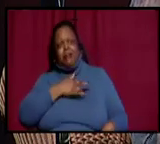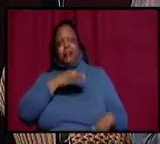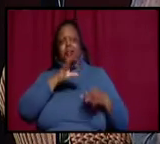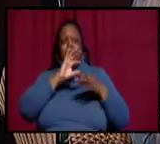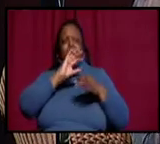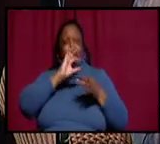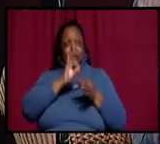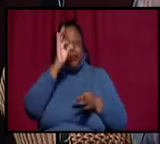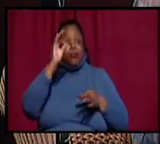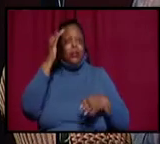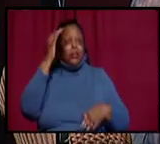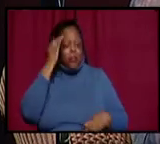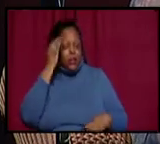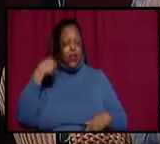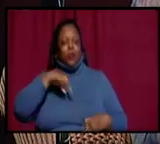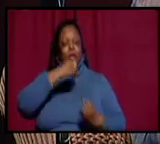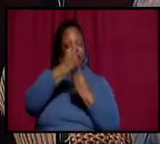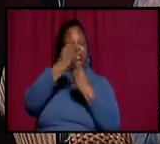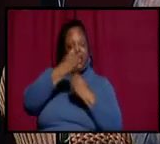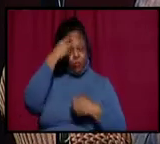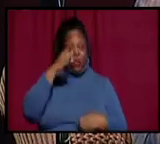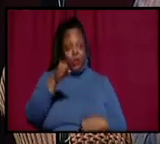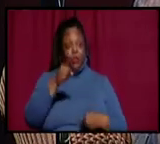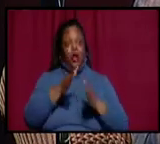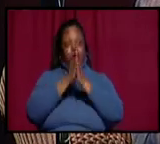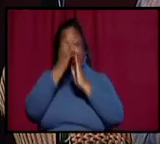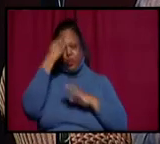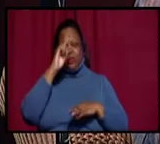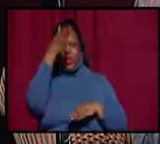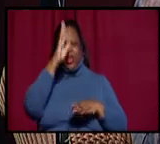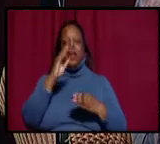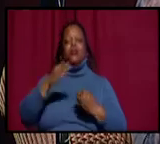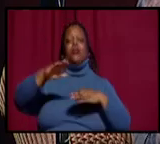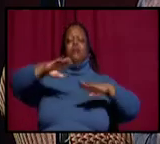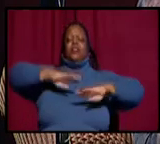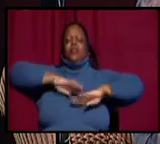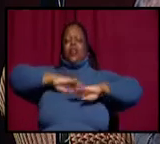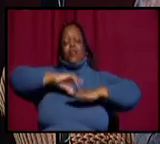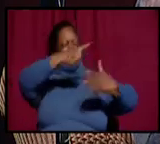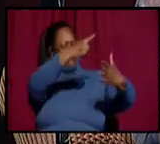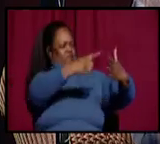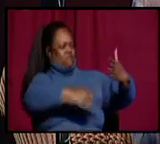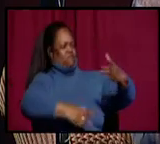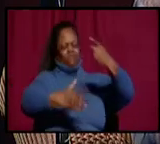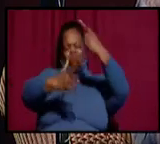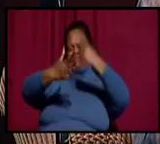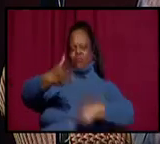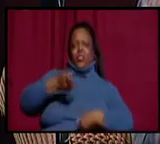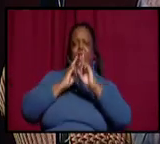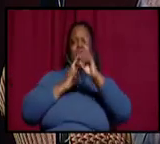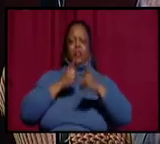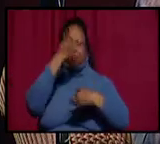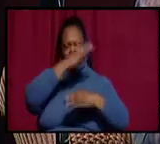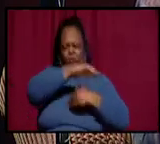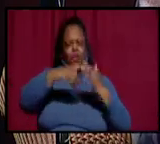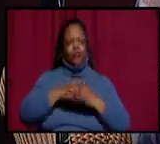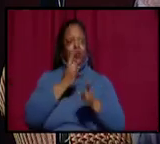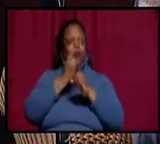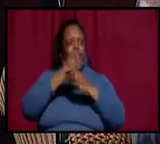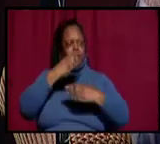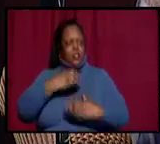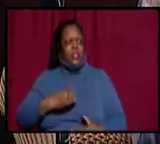stand in the gap, to make up the hedge and pray for you that God would meet every one of your needs, answer your right desires, that he